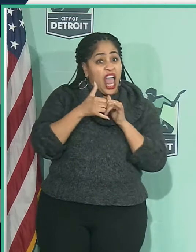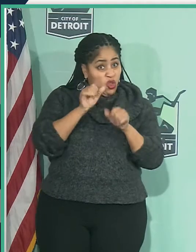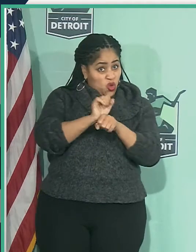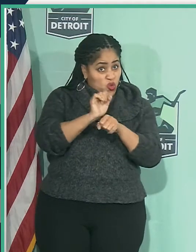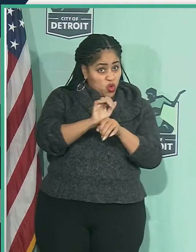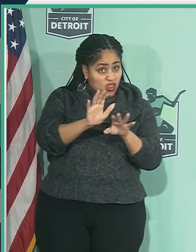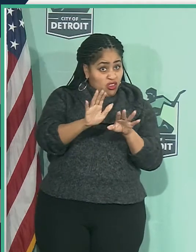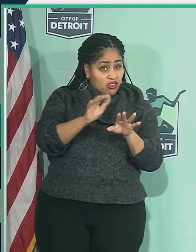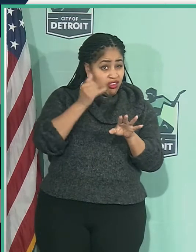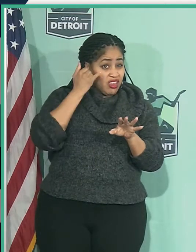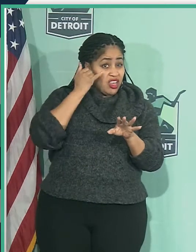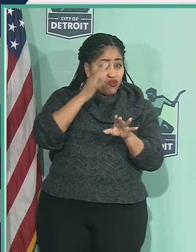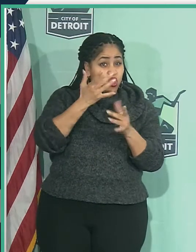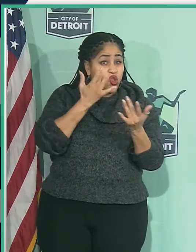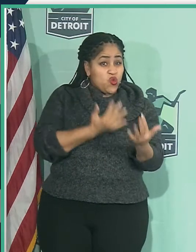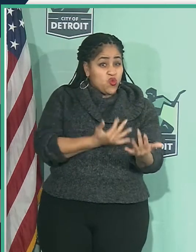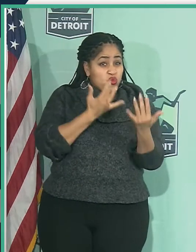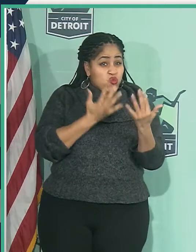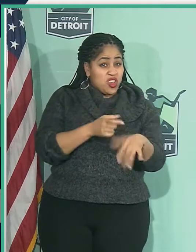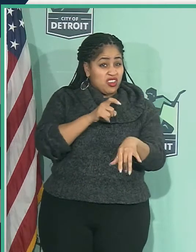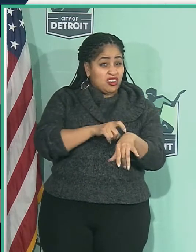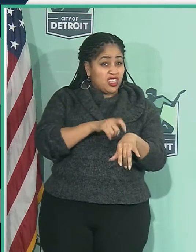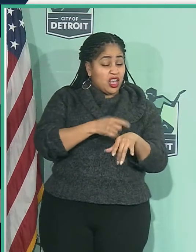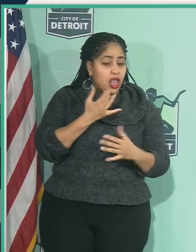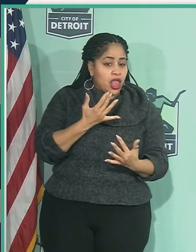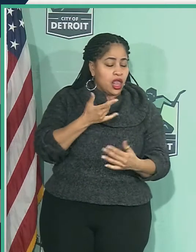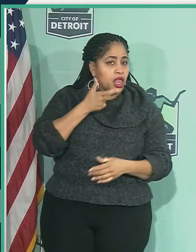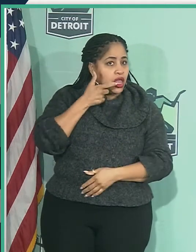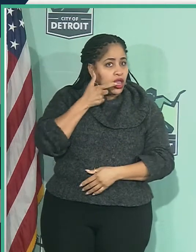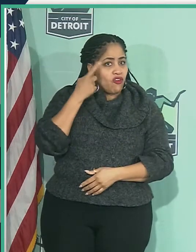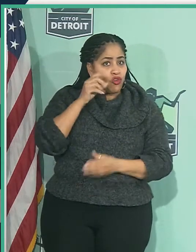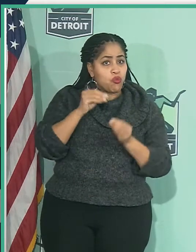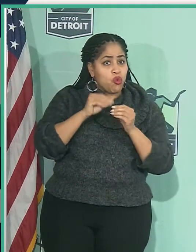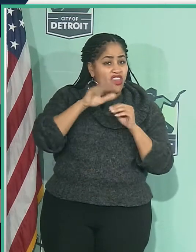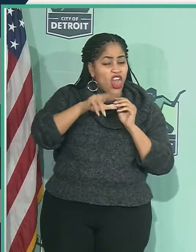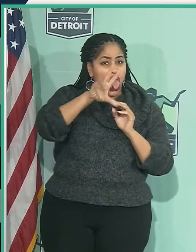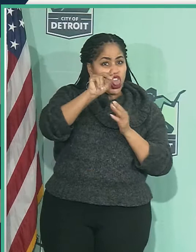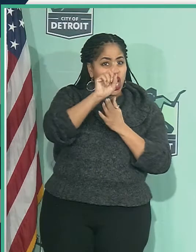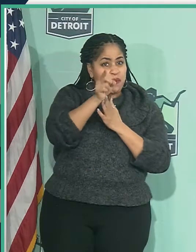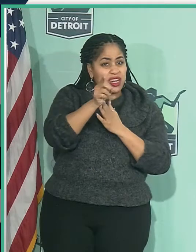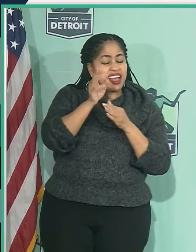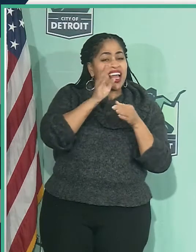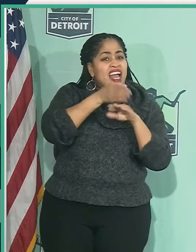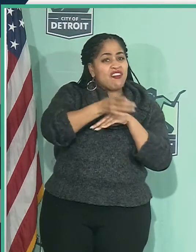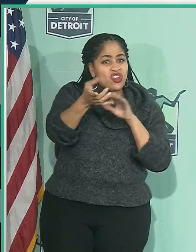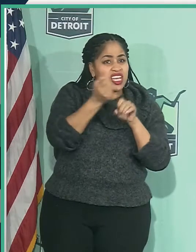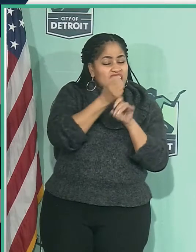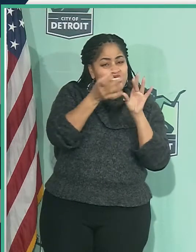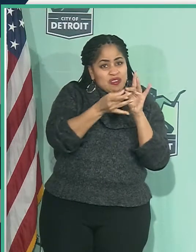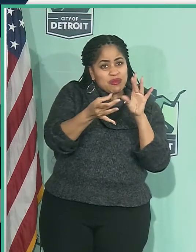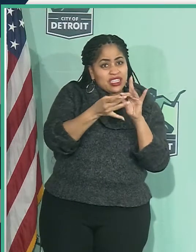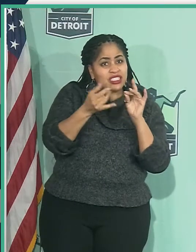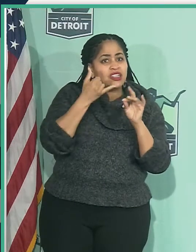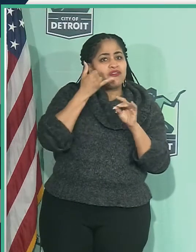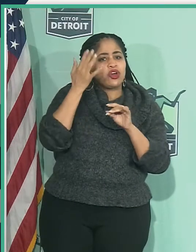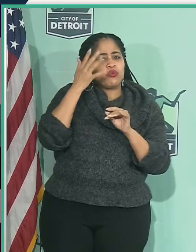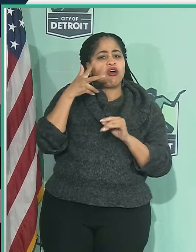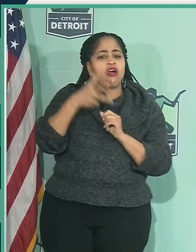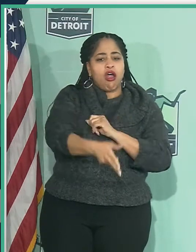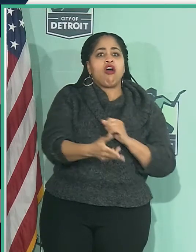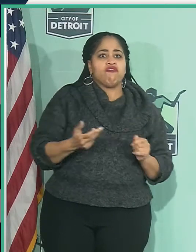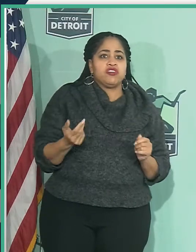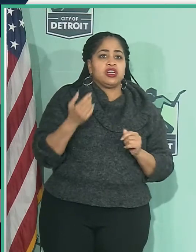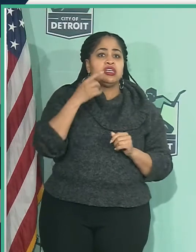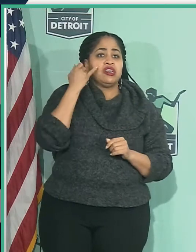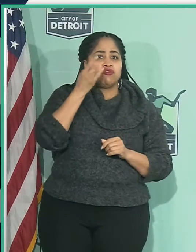If the wait time to talk to a representative is more than 30 minutes, after you get the message, the phone will just cut you off. It tells you